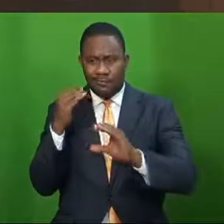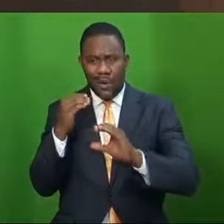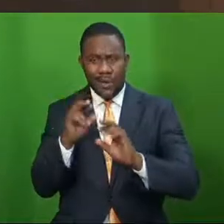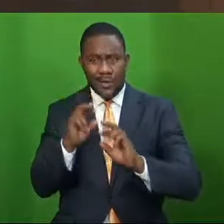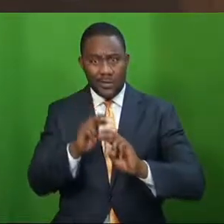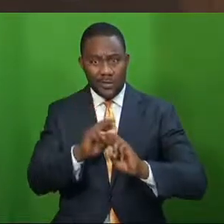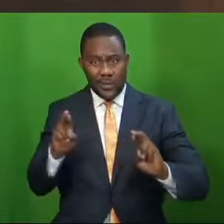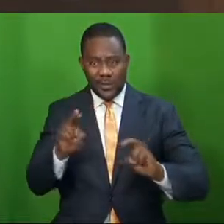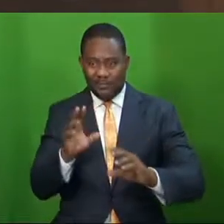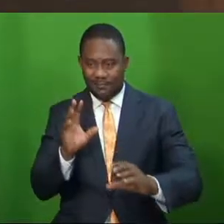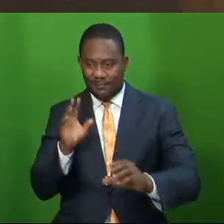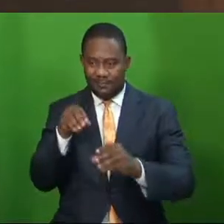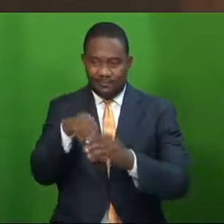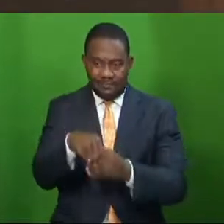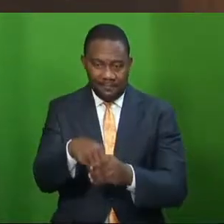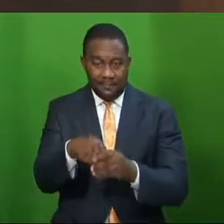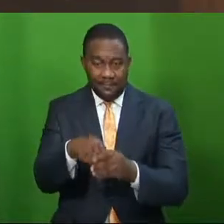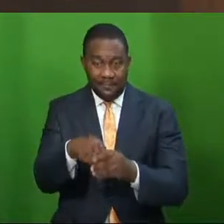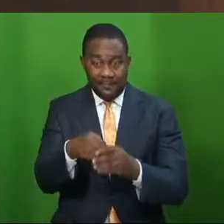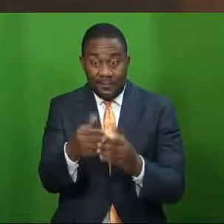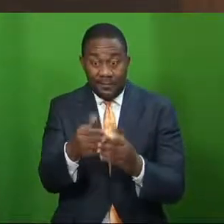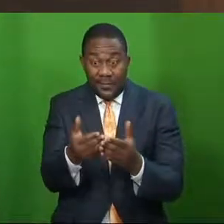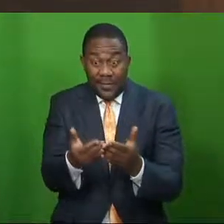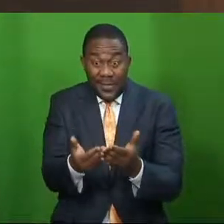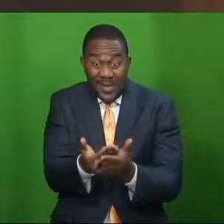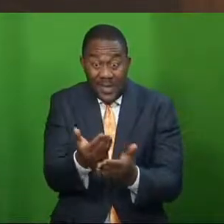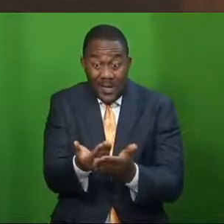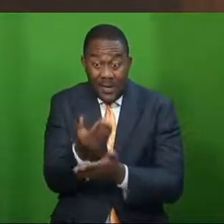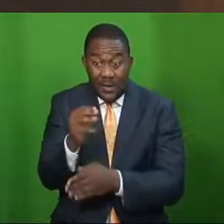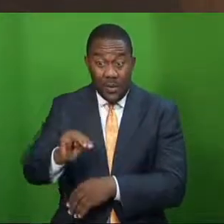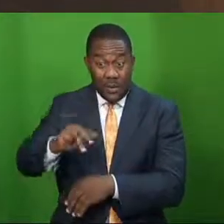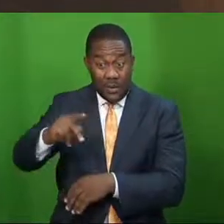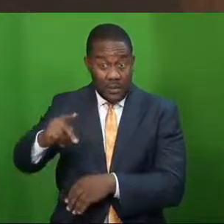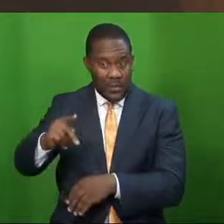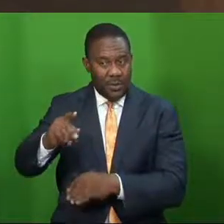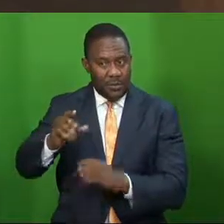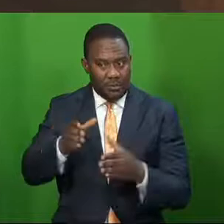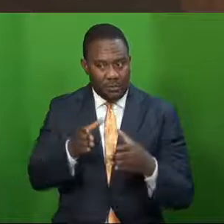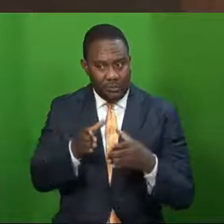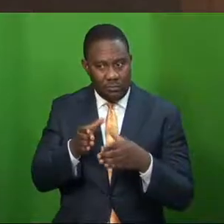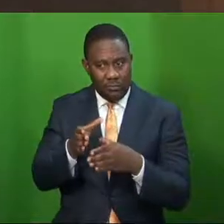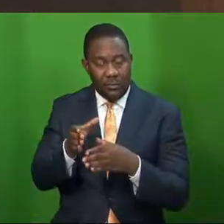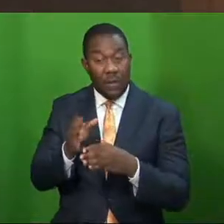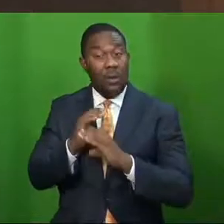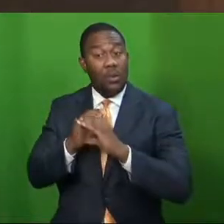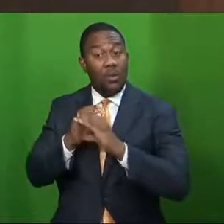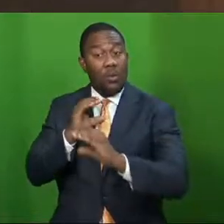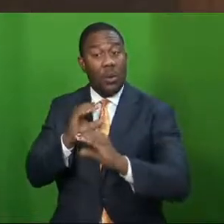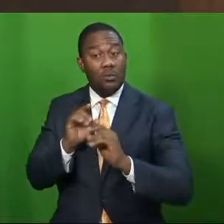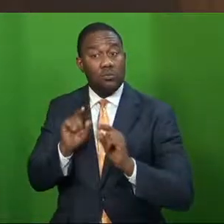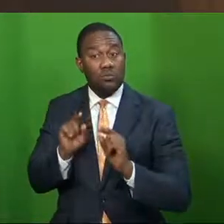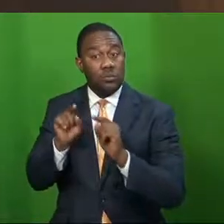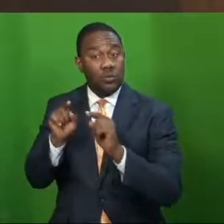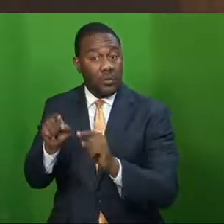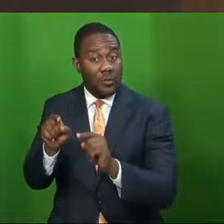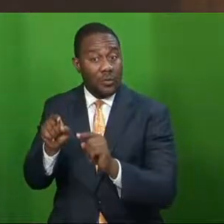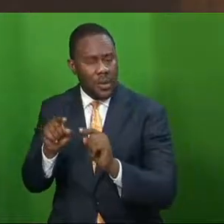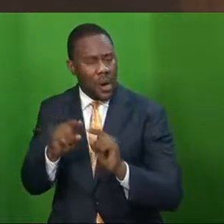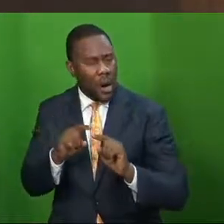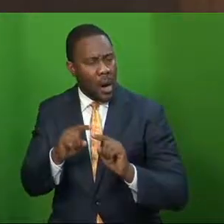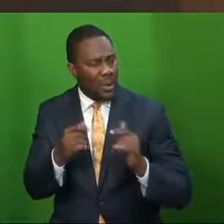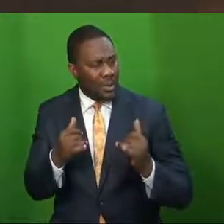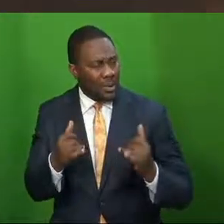go first timers to the event ground. But in the event of